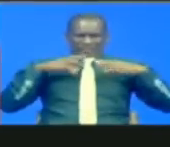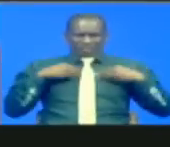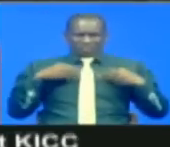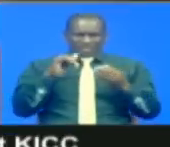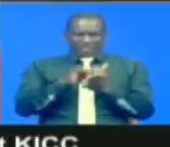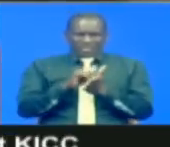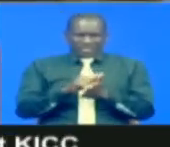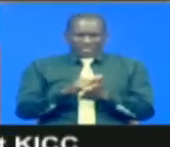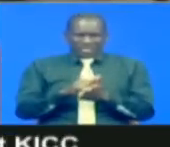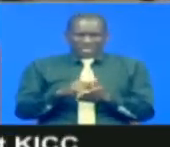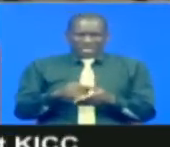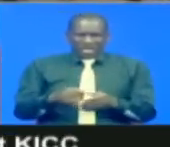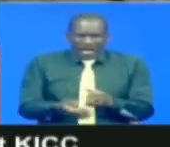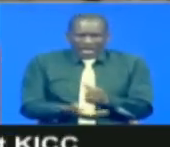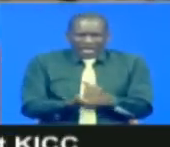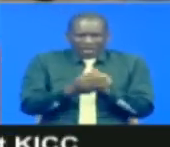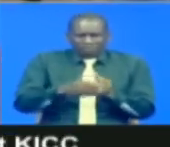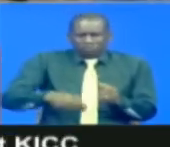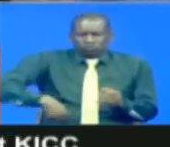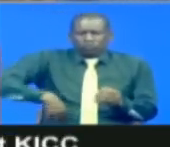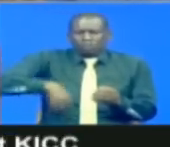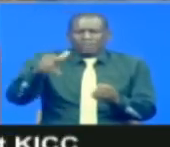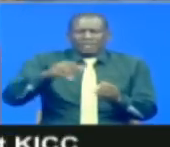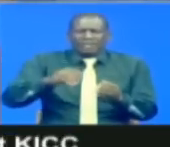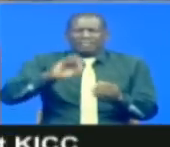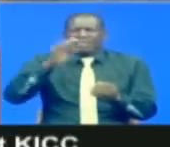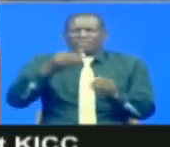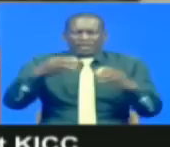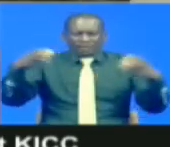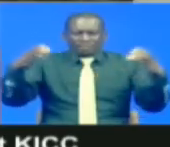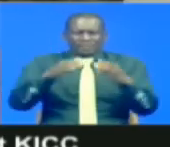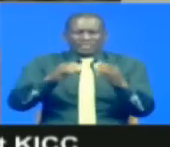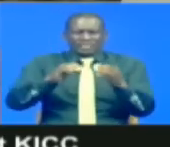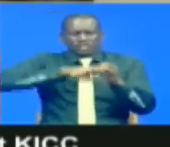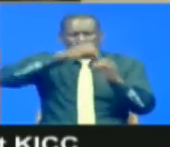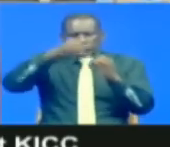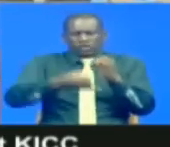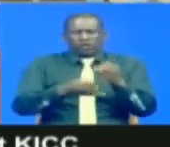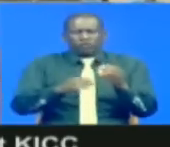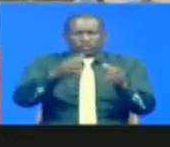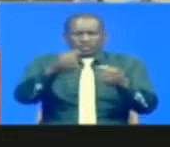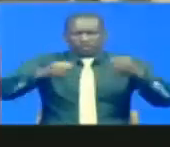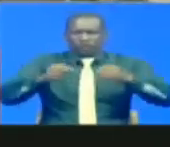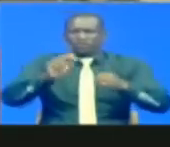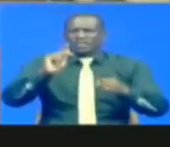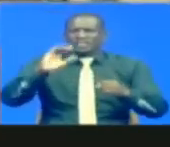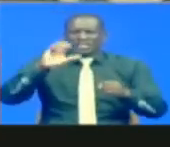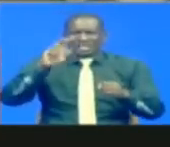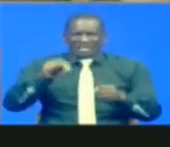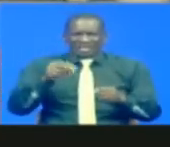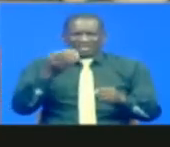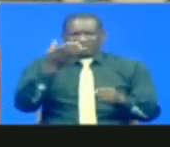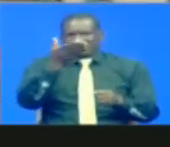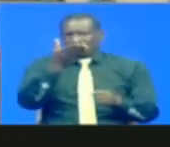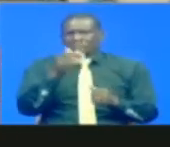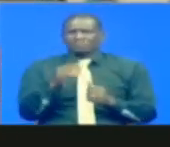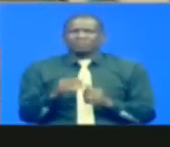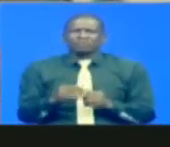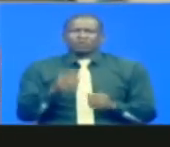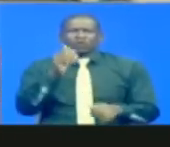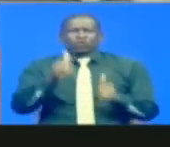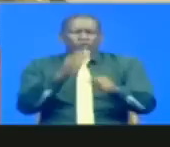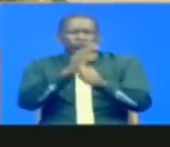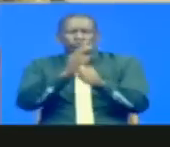the procuring of a third-party cover for the motor vehicle registration number KCN340E, which was used